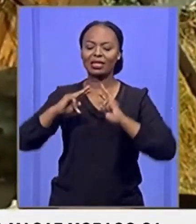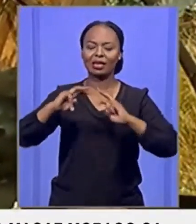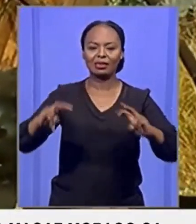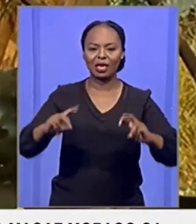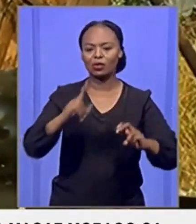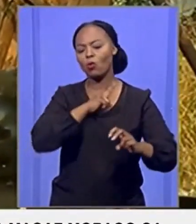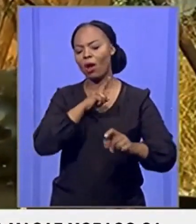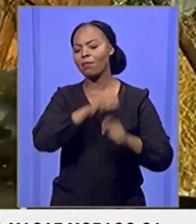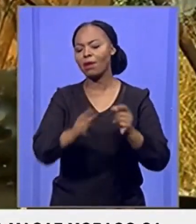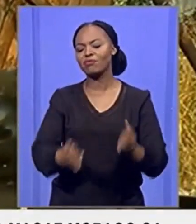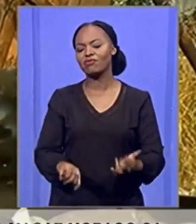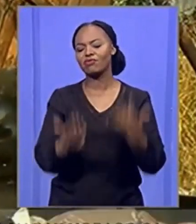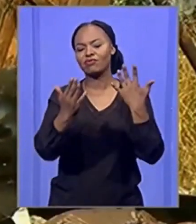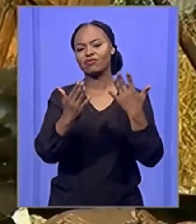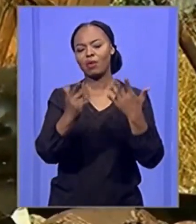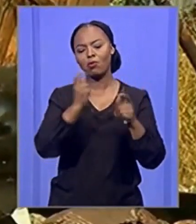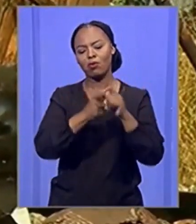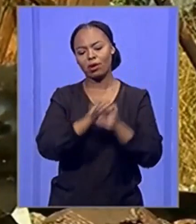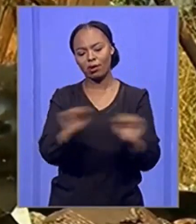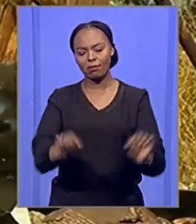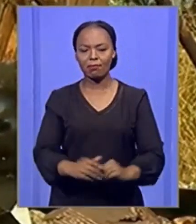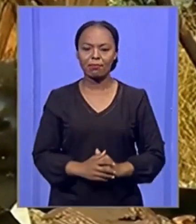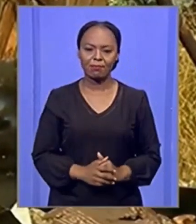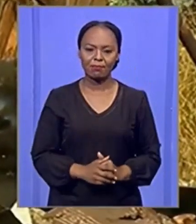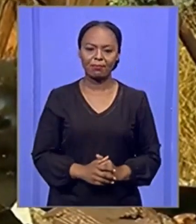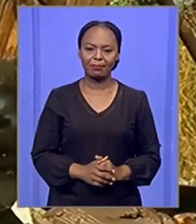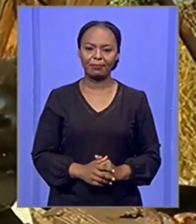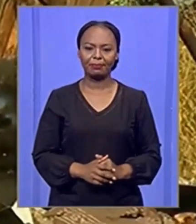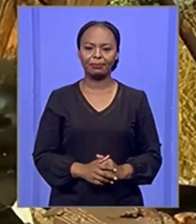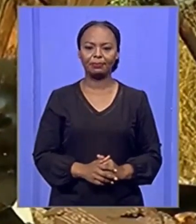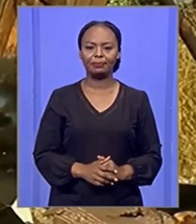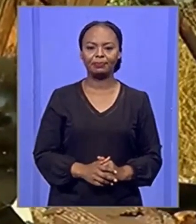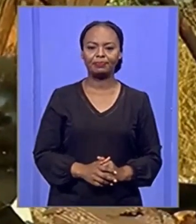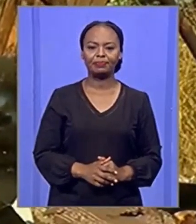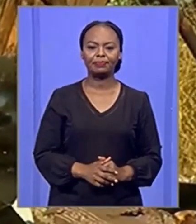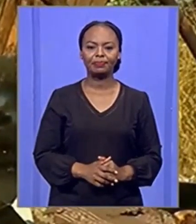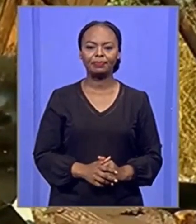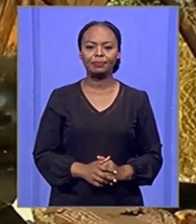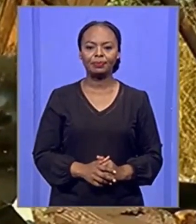fišwa ga thuto. Nna ke Koketšo Motau wa ditaba tša SABC Burgersfort.